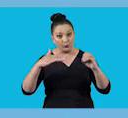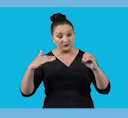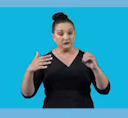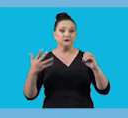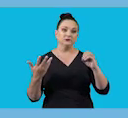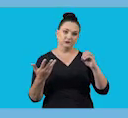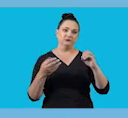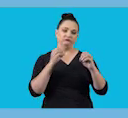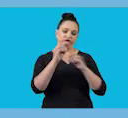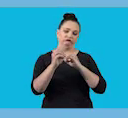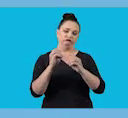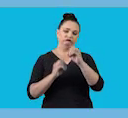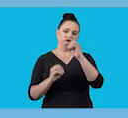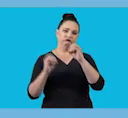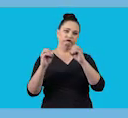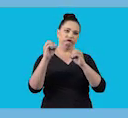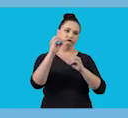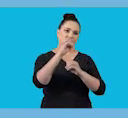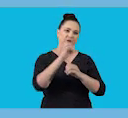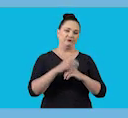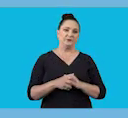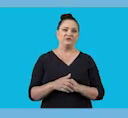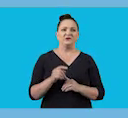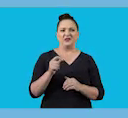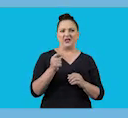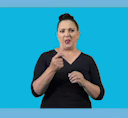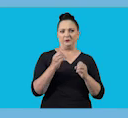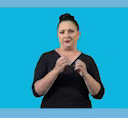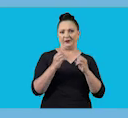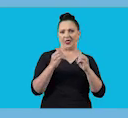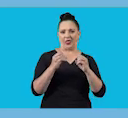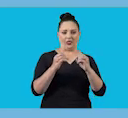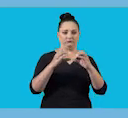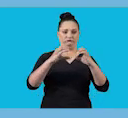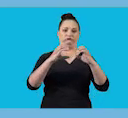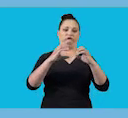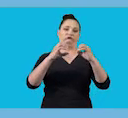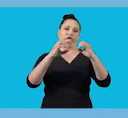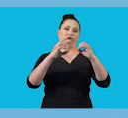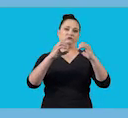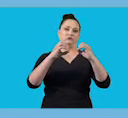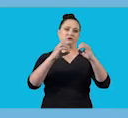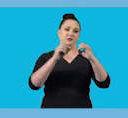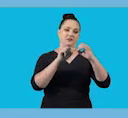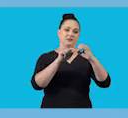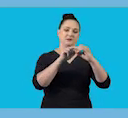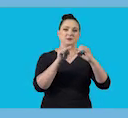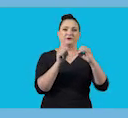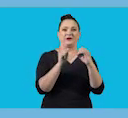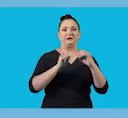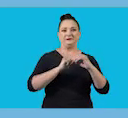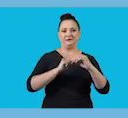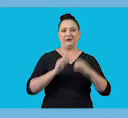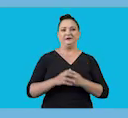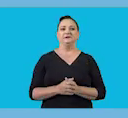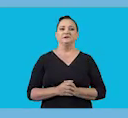water molecules, our liquid particles is slightly bigger